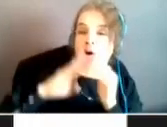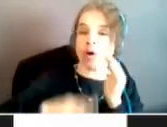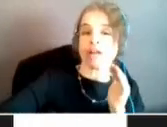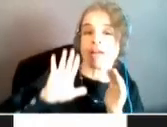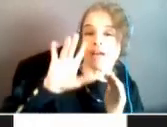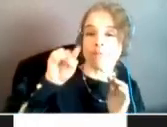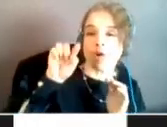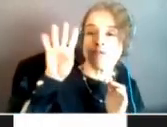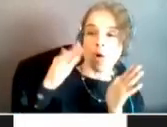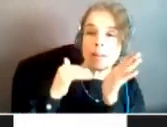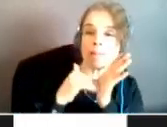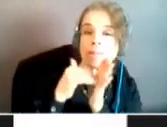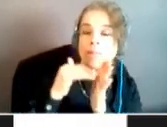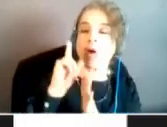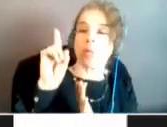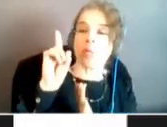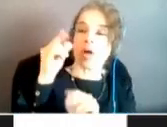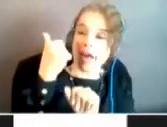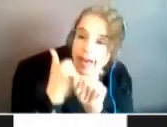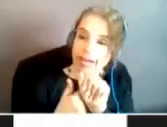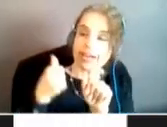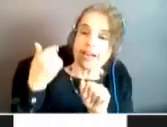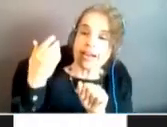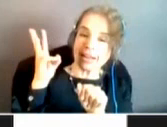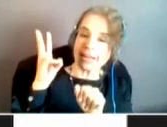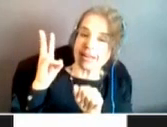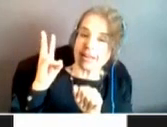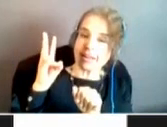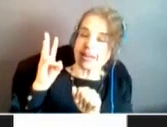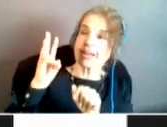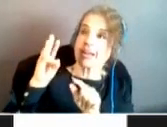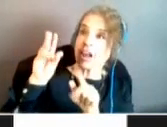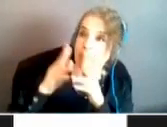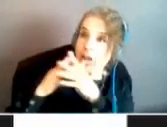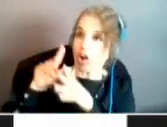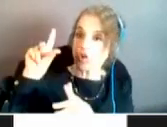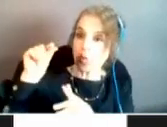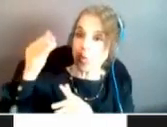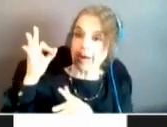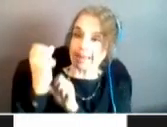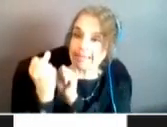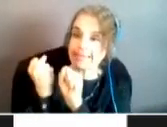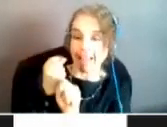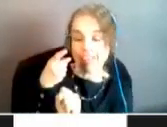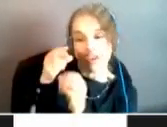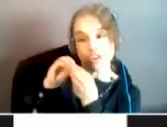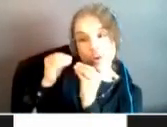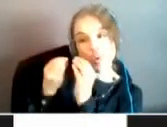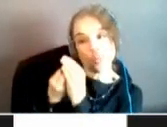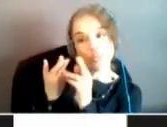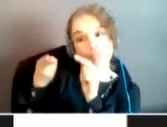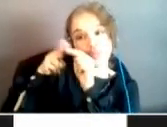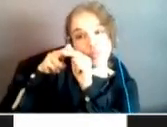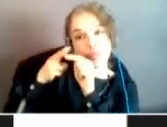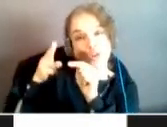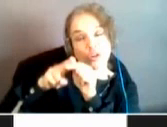5.1 million, which is one out of every 60 Americans in 2019. And this number grows by more